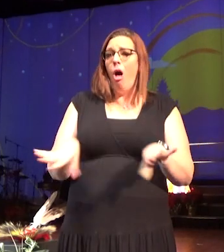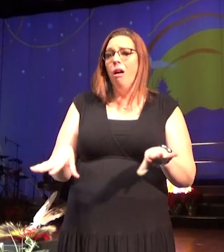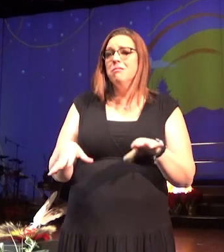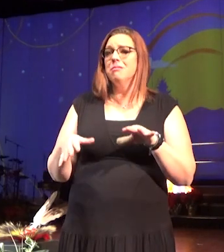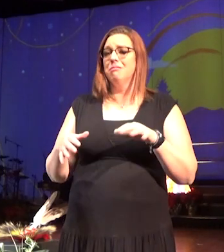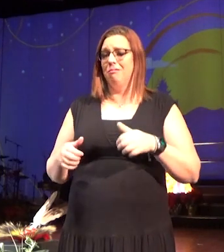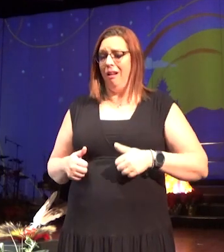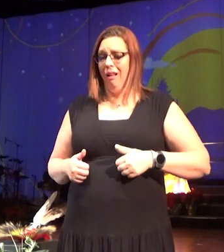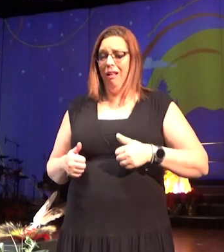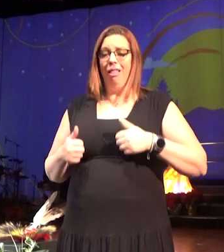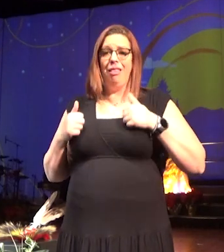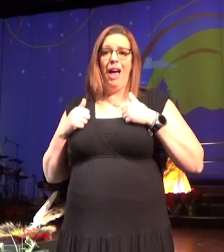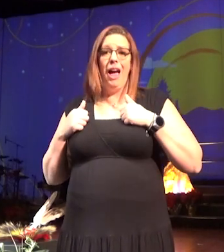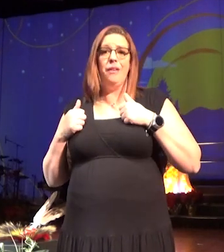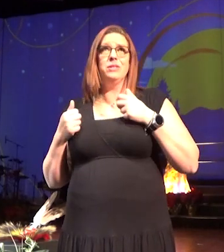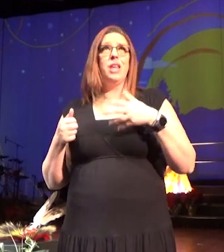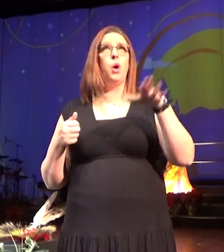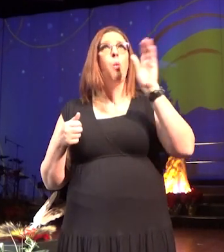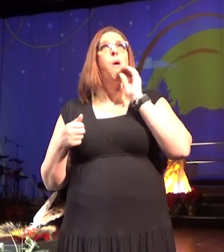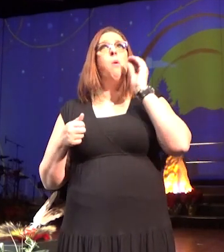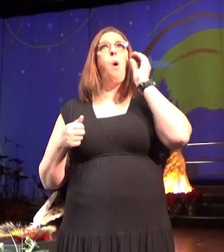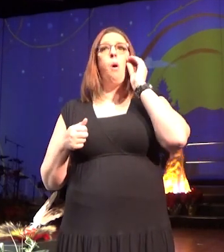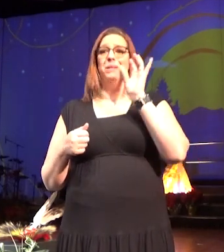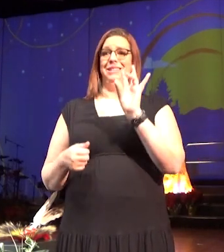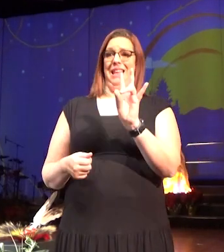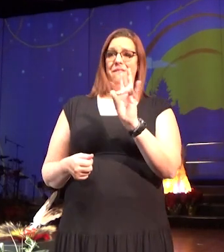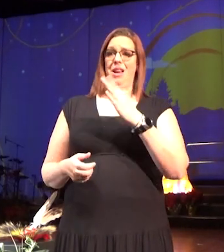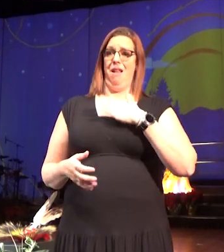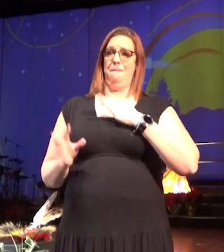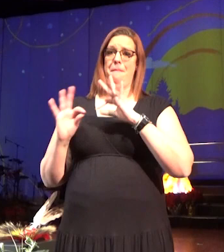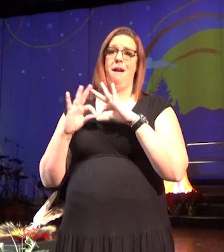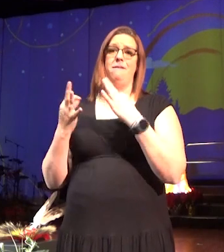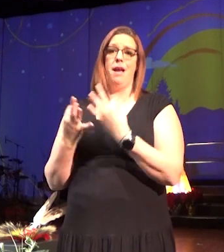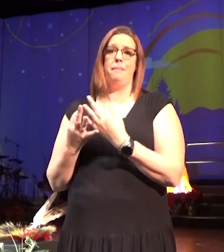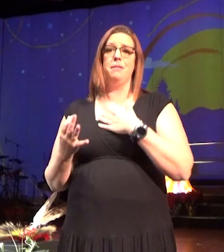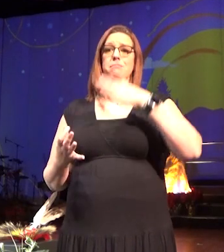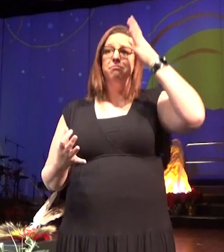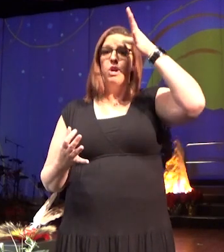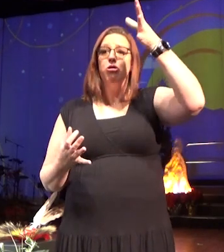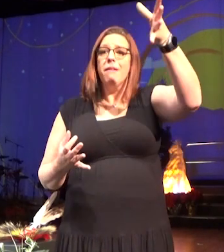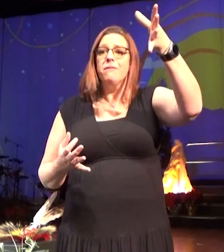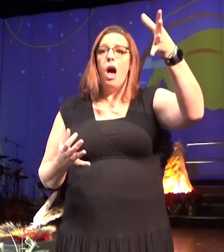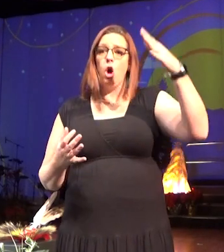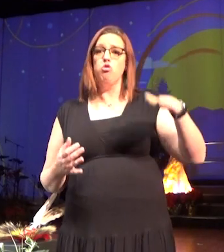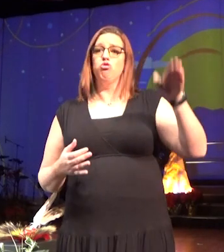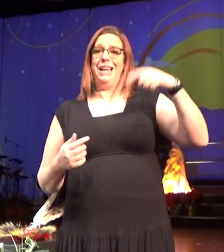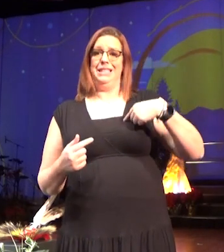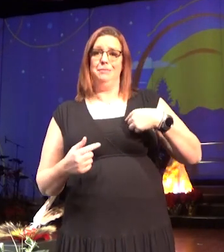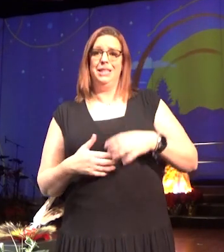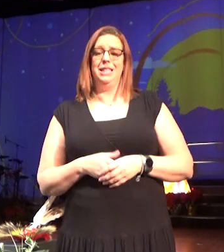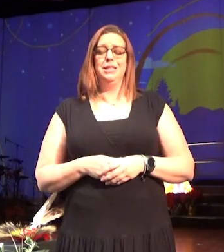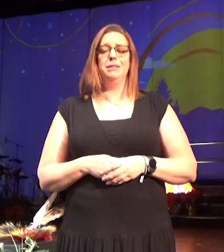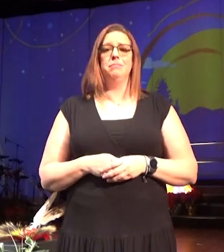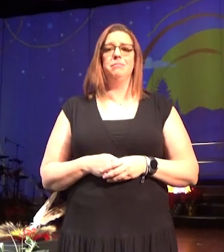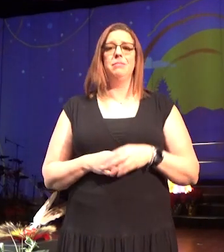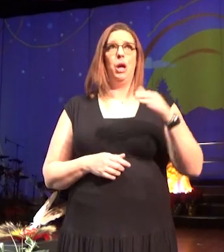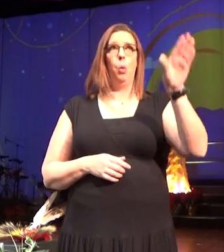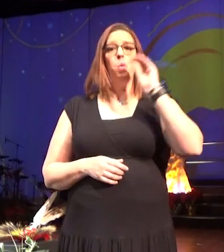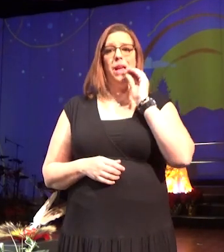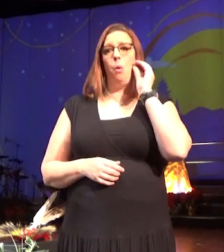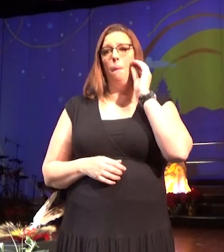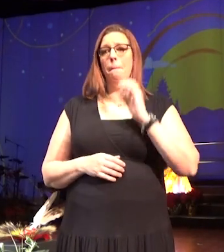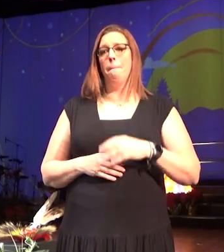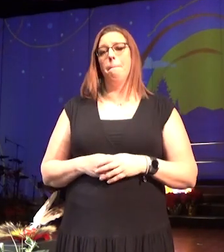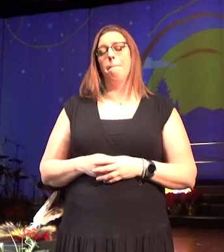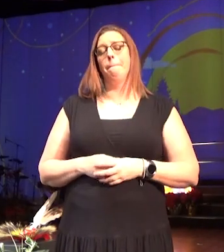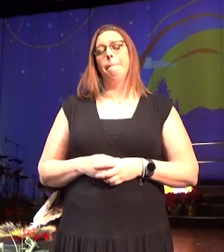home. Devastated us. 7 of my relatives, my grandpa, who raised me, went home.